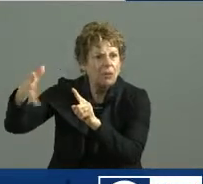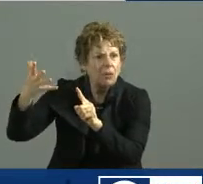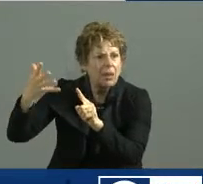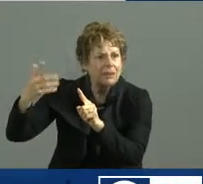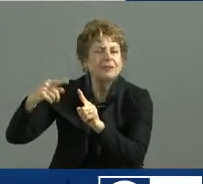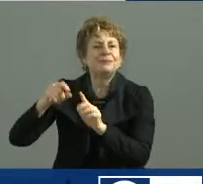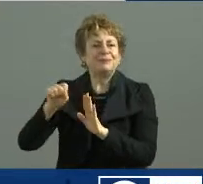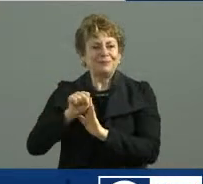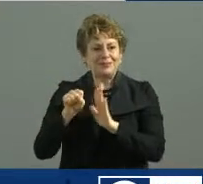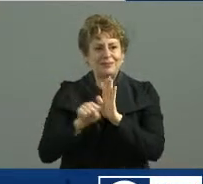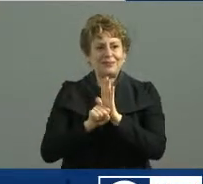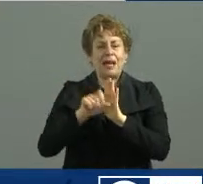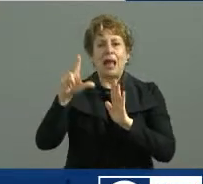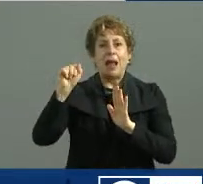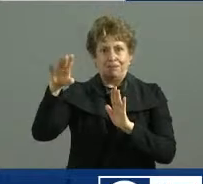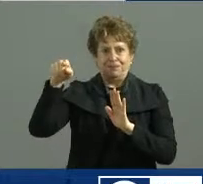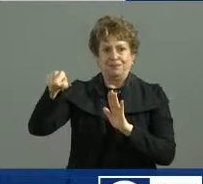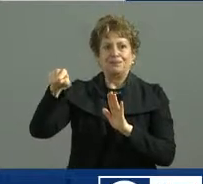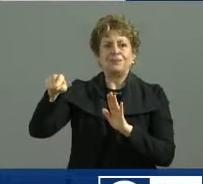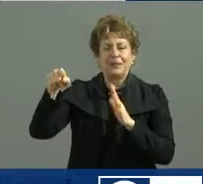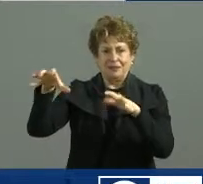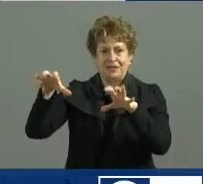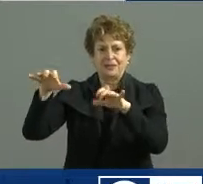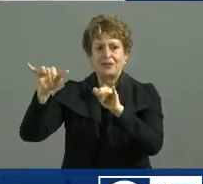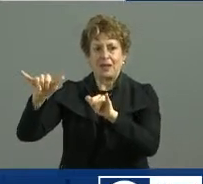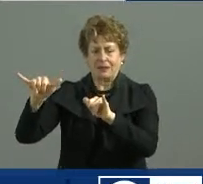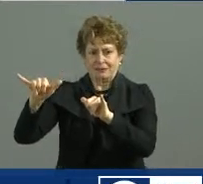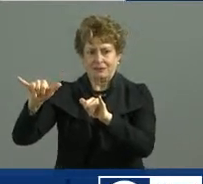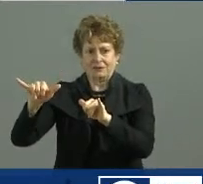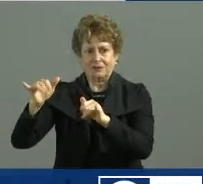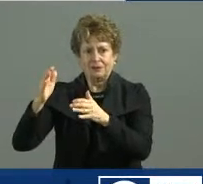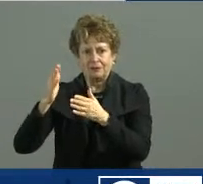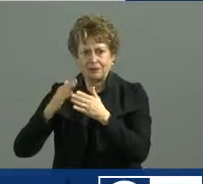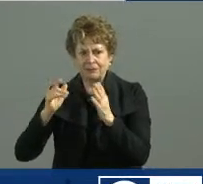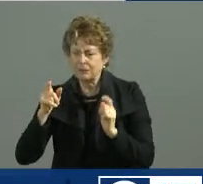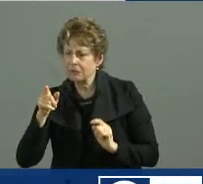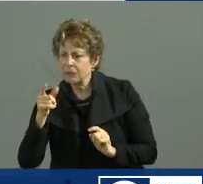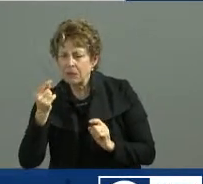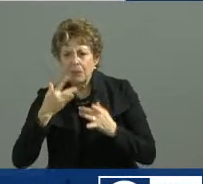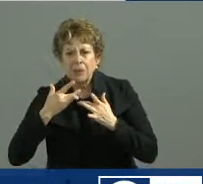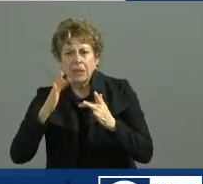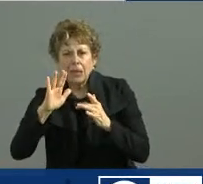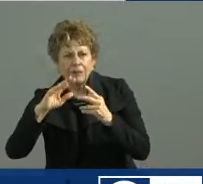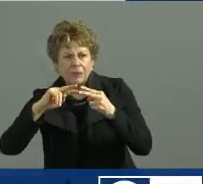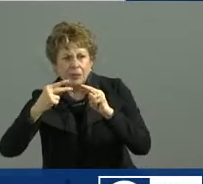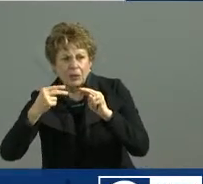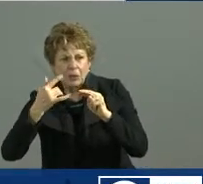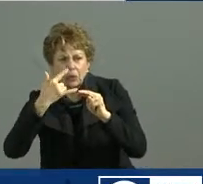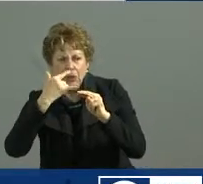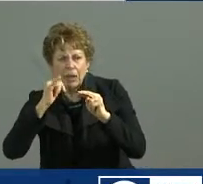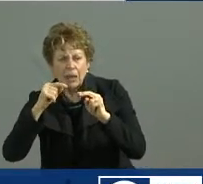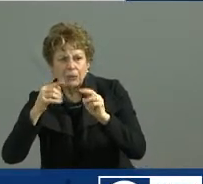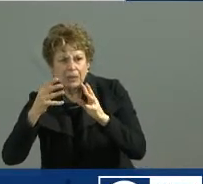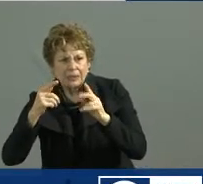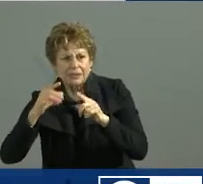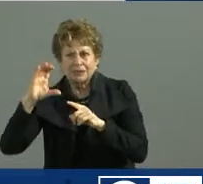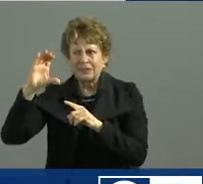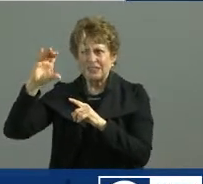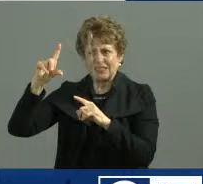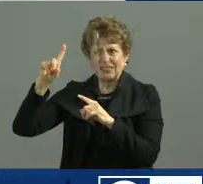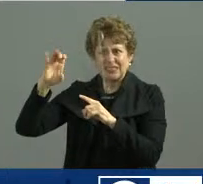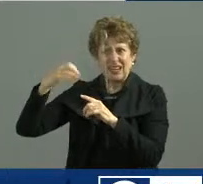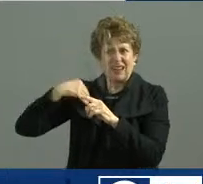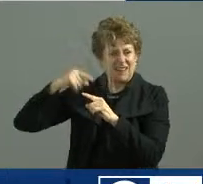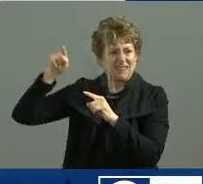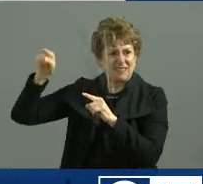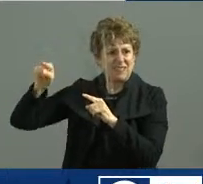also do that. There are certain specific characteristics that the CDC has asked us to either sequence or to send